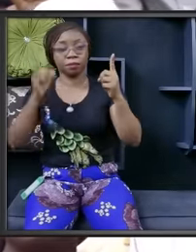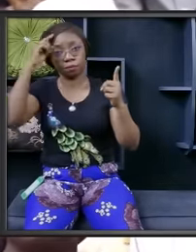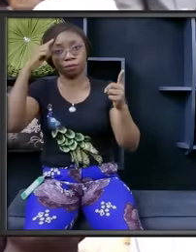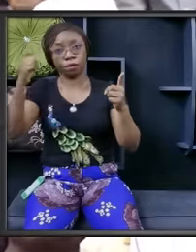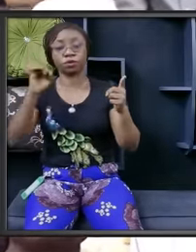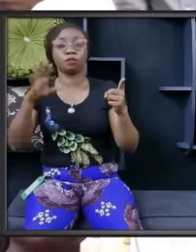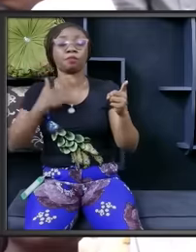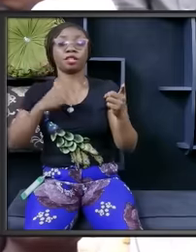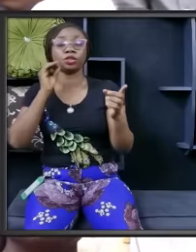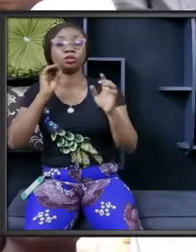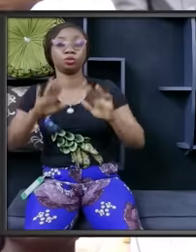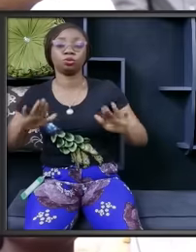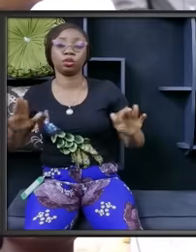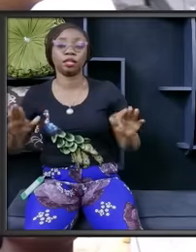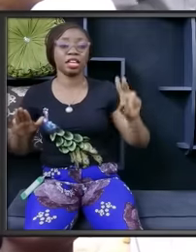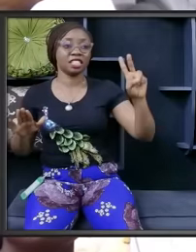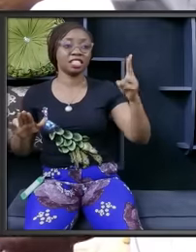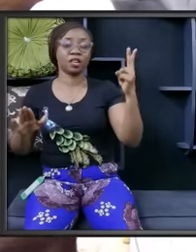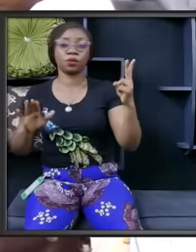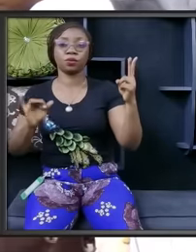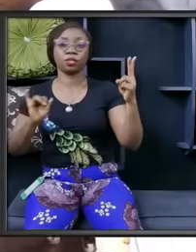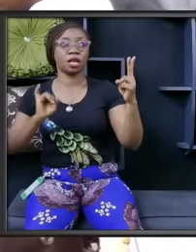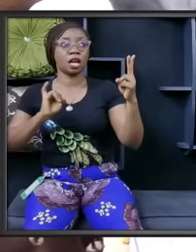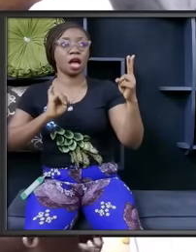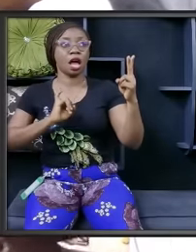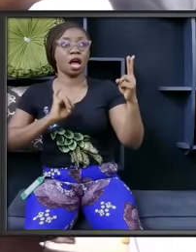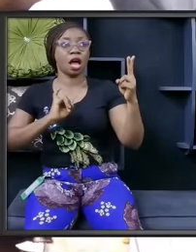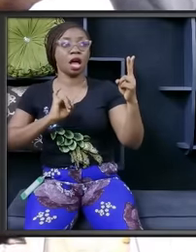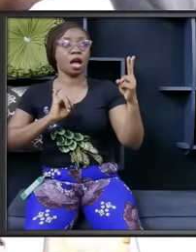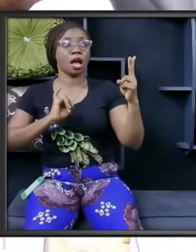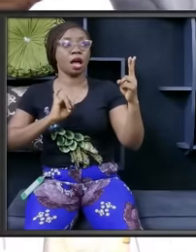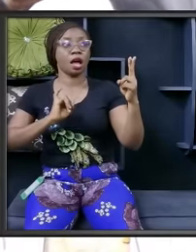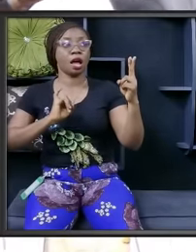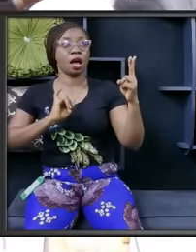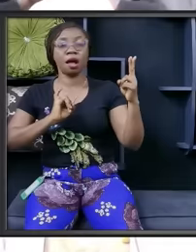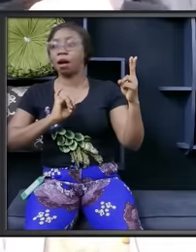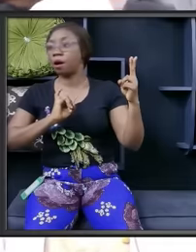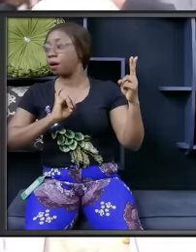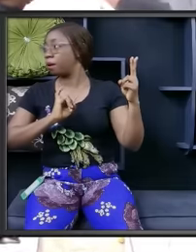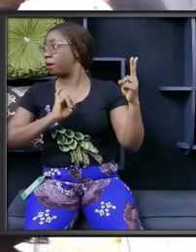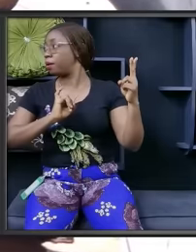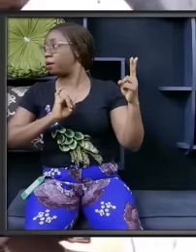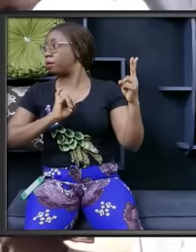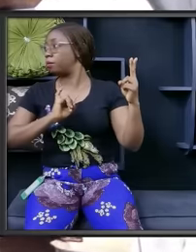say, I was given into... Get out of my studio,